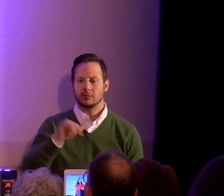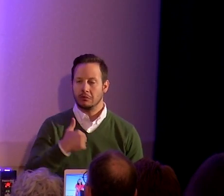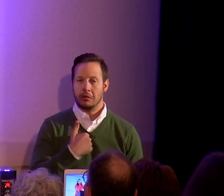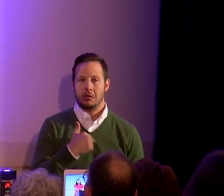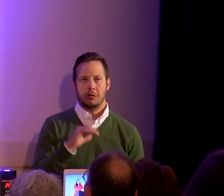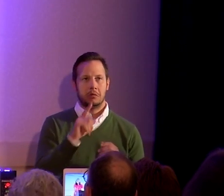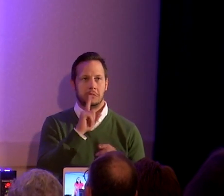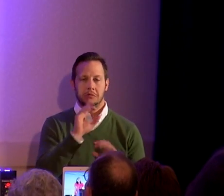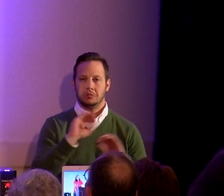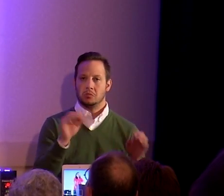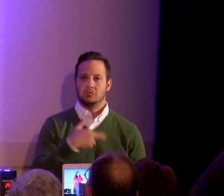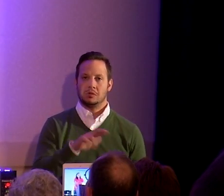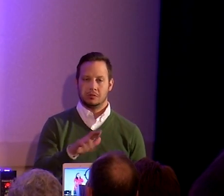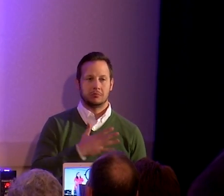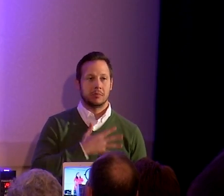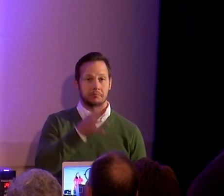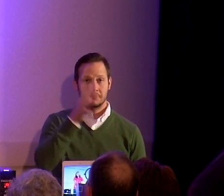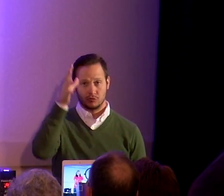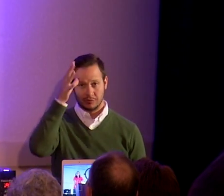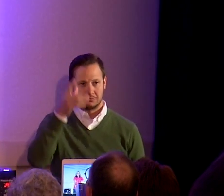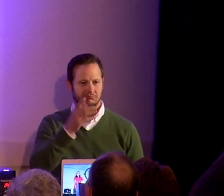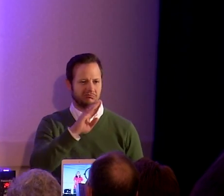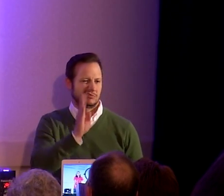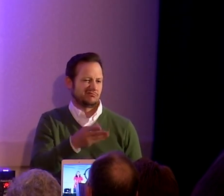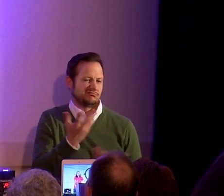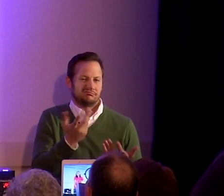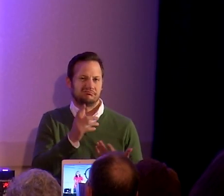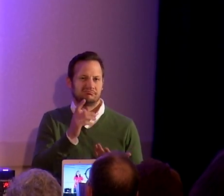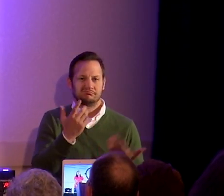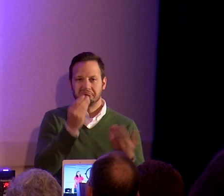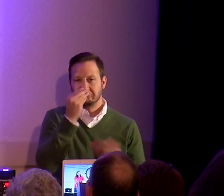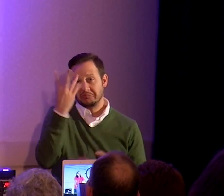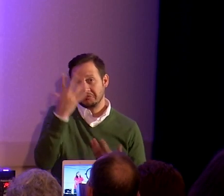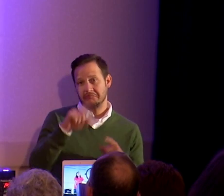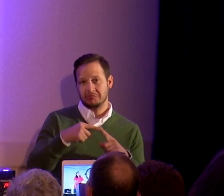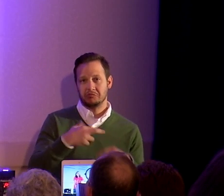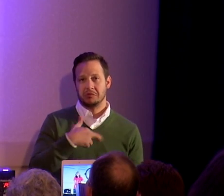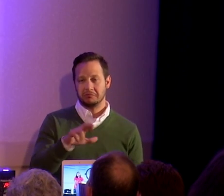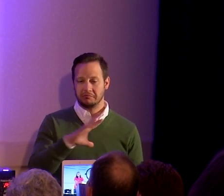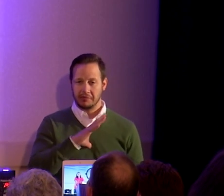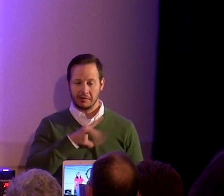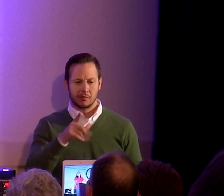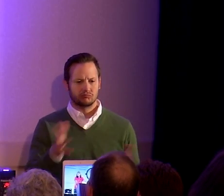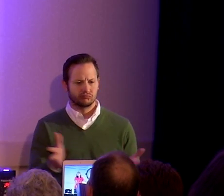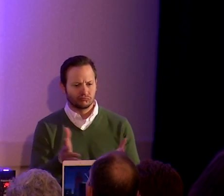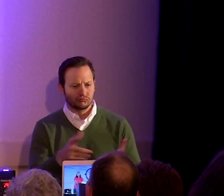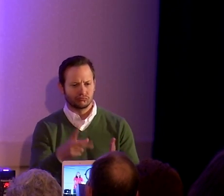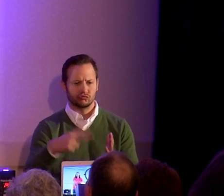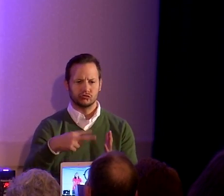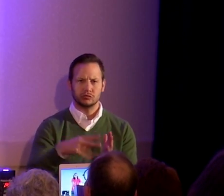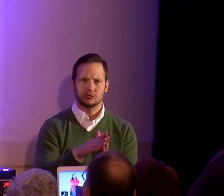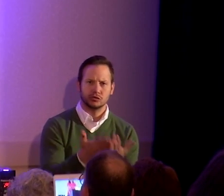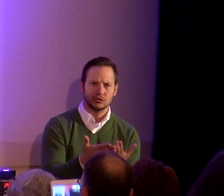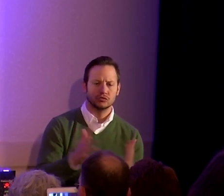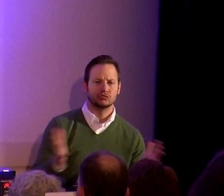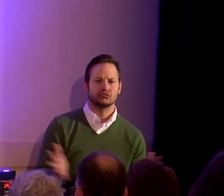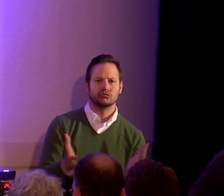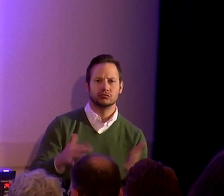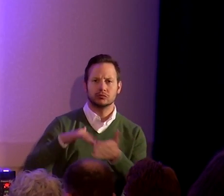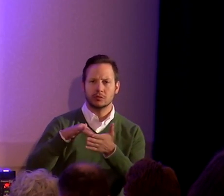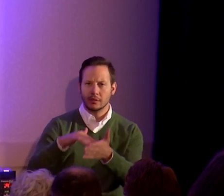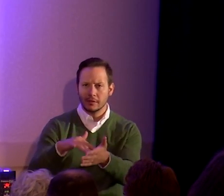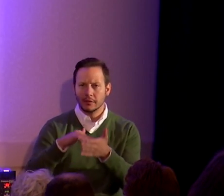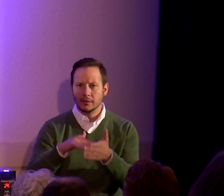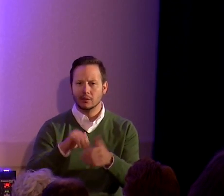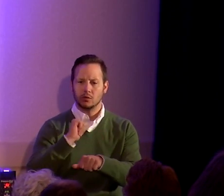religion. My parents never really cared, I don't think. They encouraged me to read books. They encouraged me to study